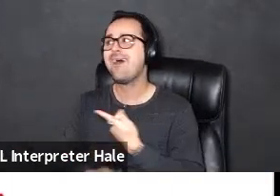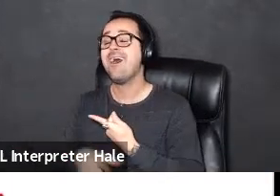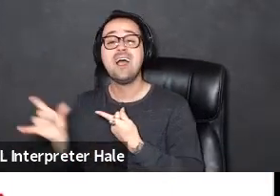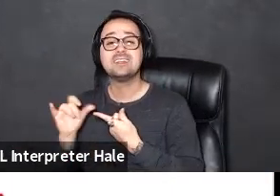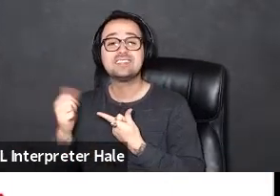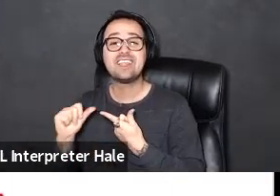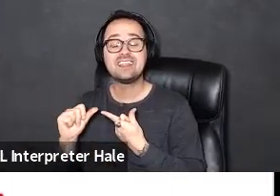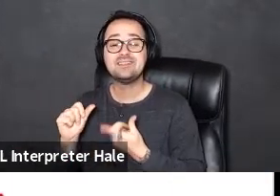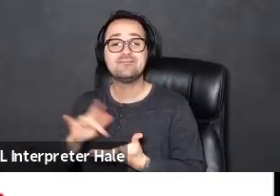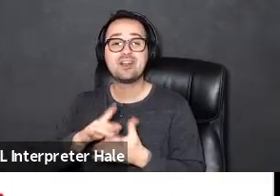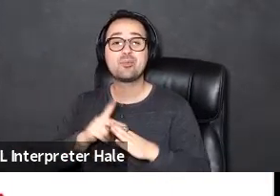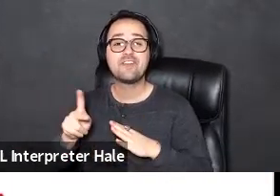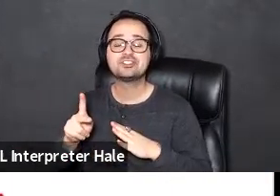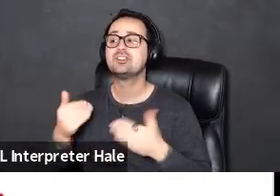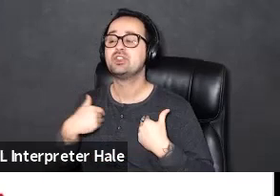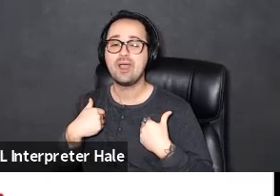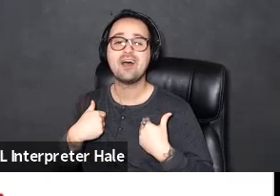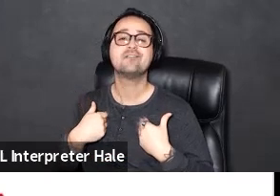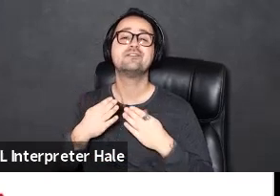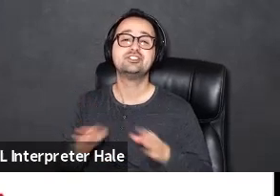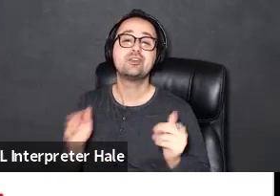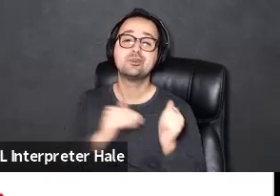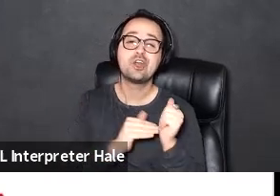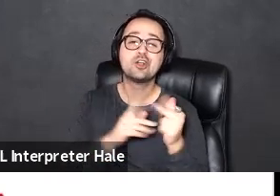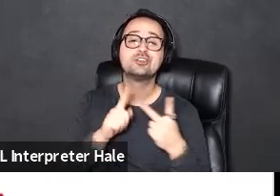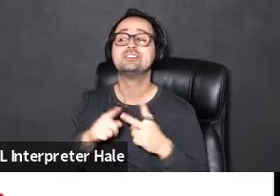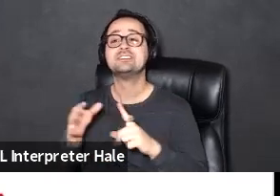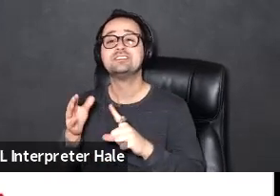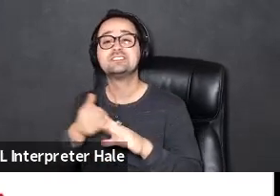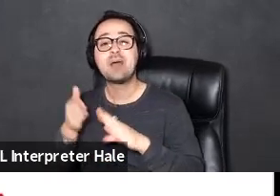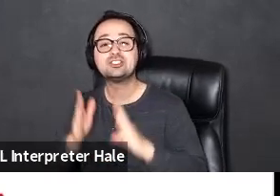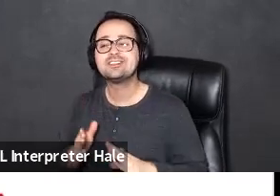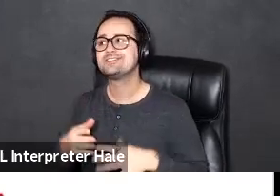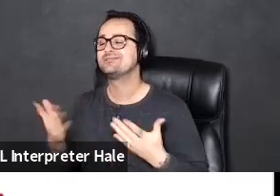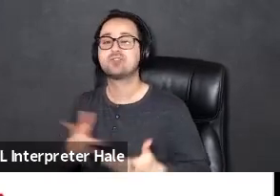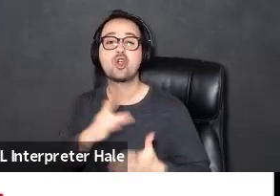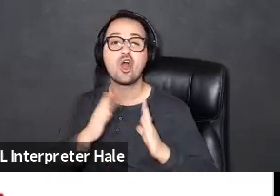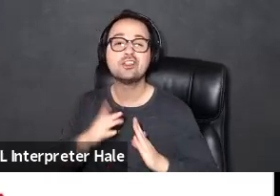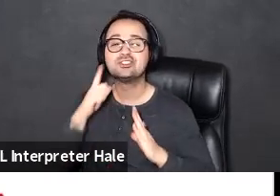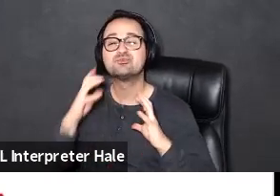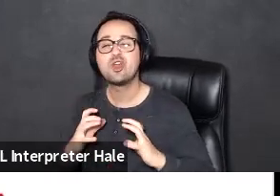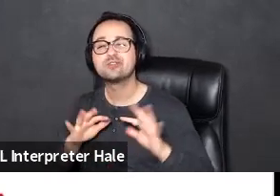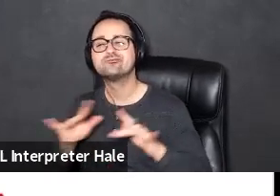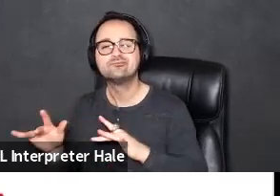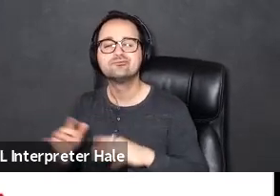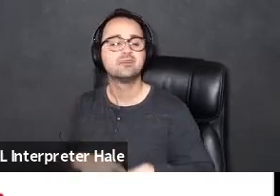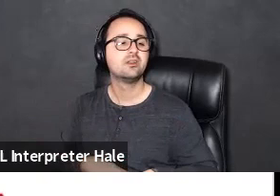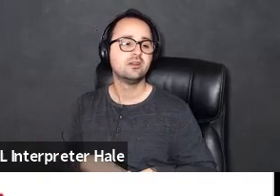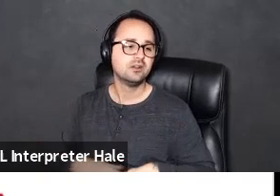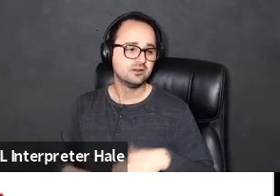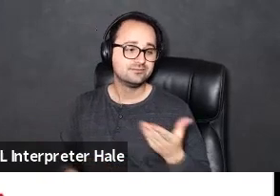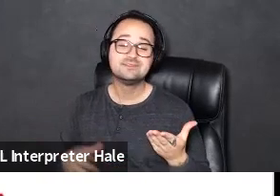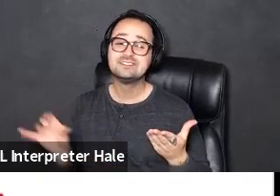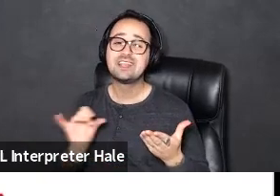in a medical professional, you have your general practitioner, and then you go to specialists for the different needs you have. It's the same thing when you're putting together a financial